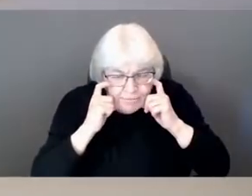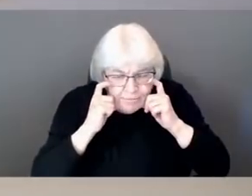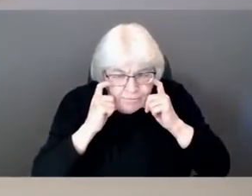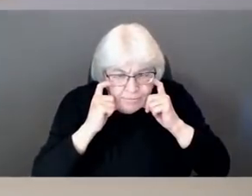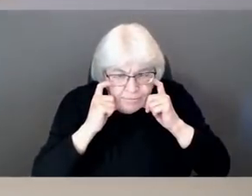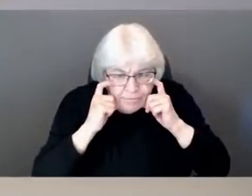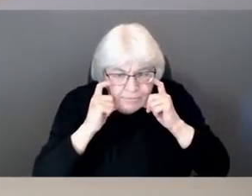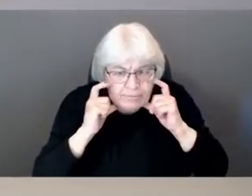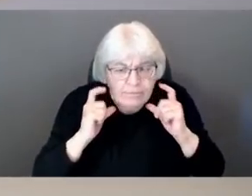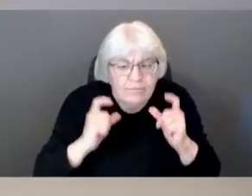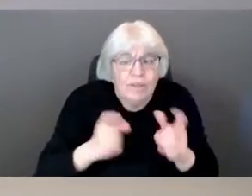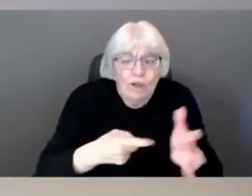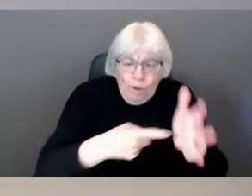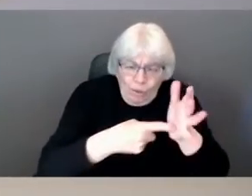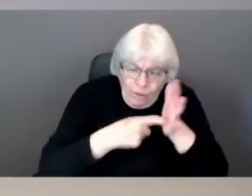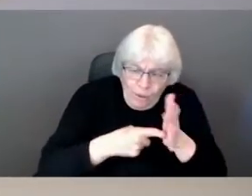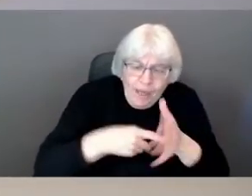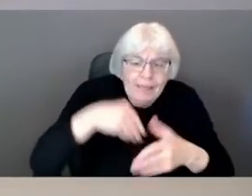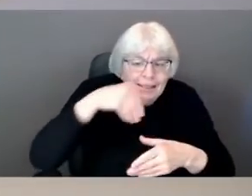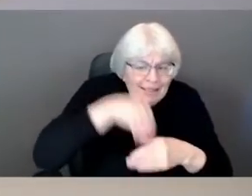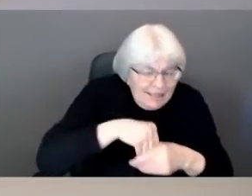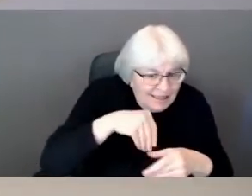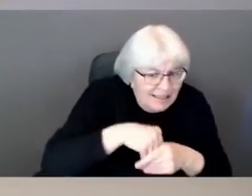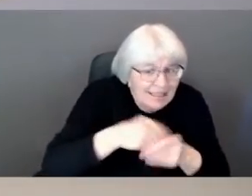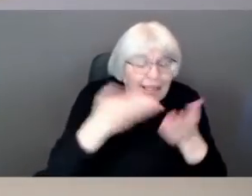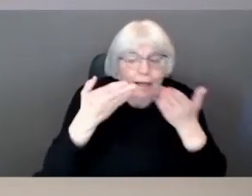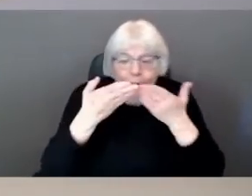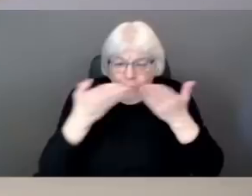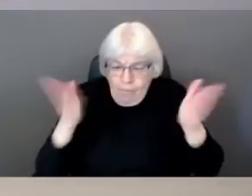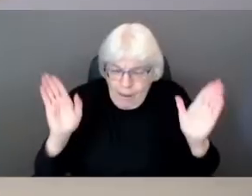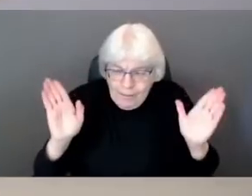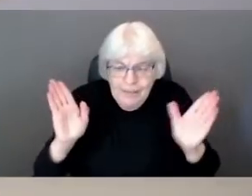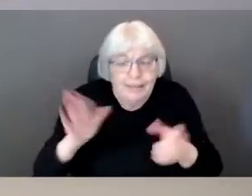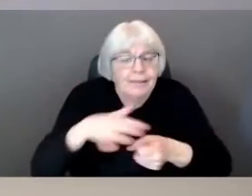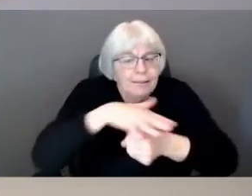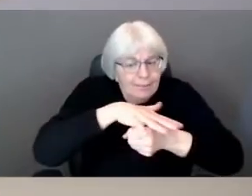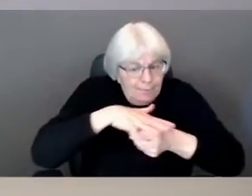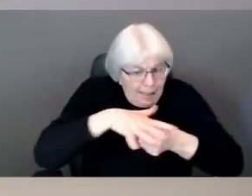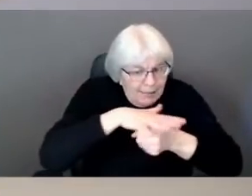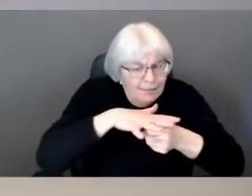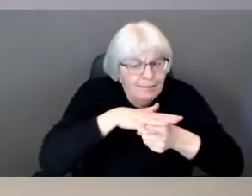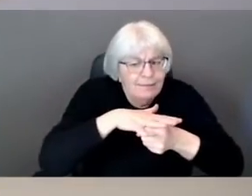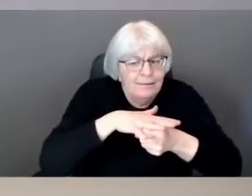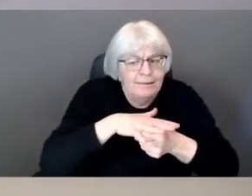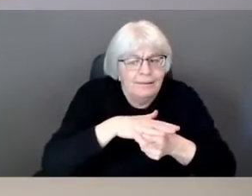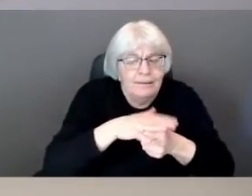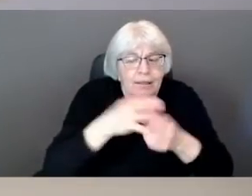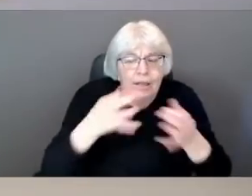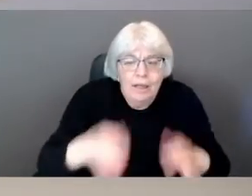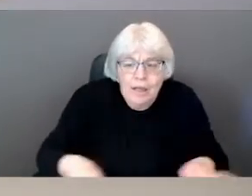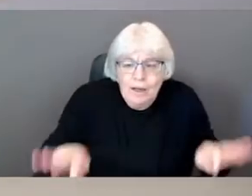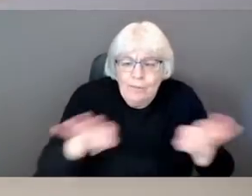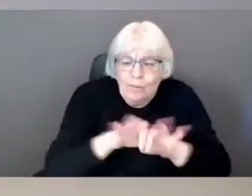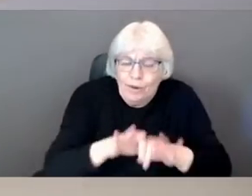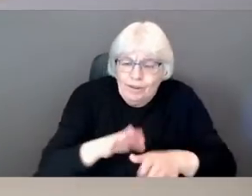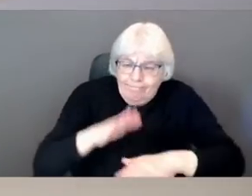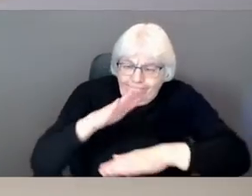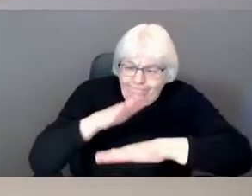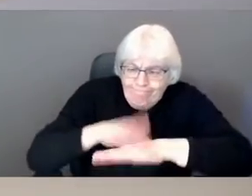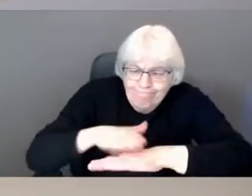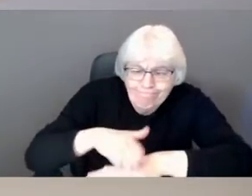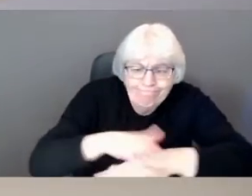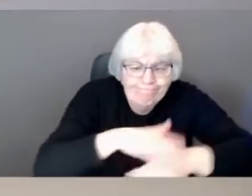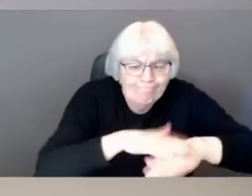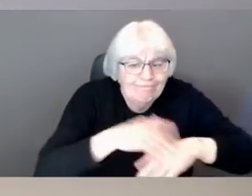in indoor public places. And when we speak about masks, masking guidance was recently updated on the provincial